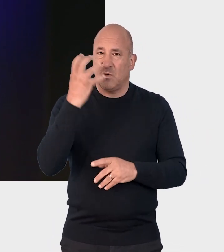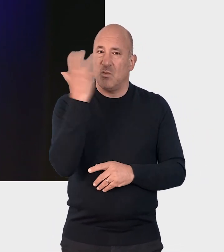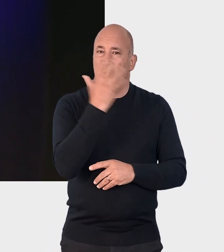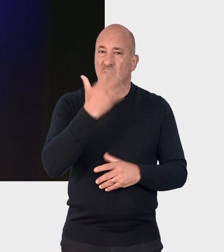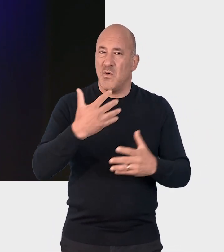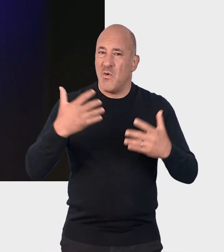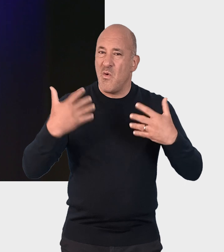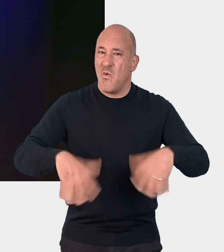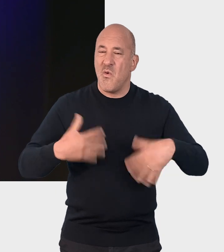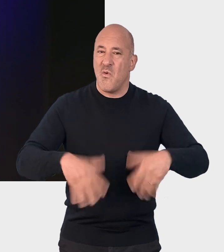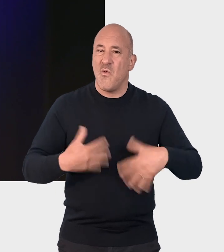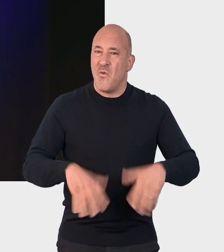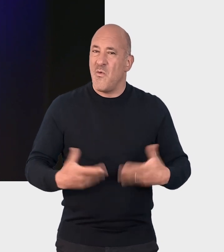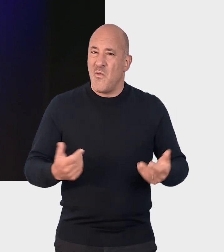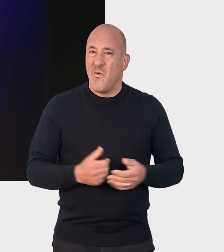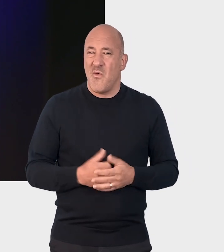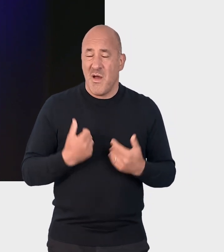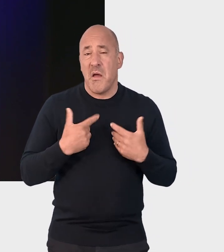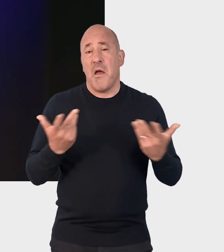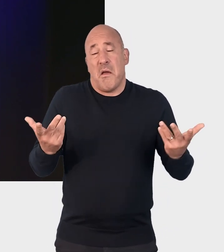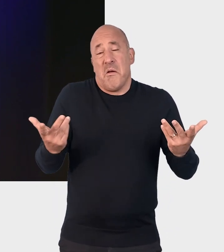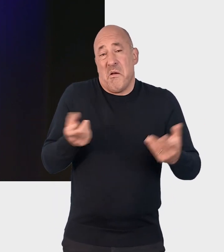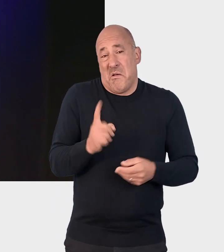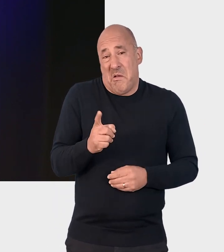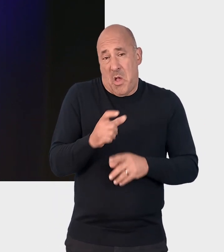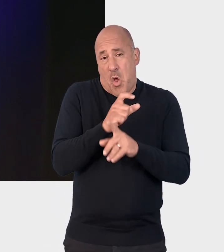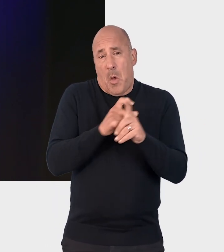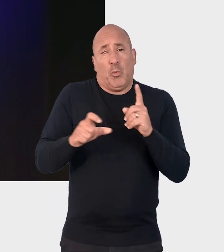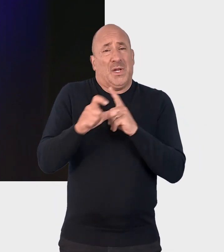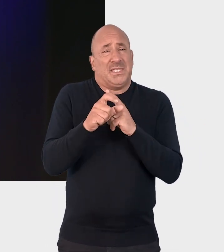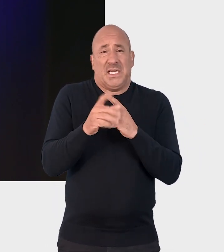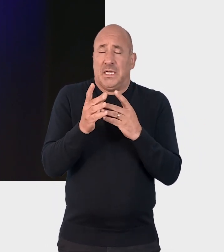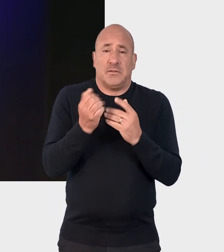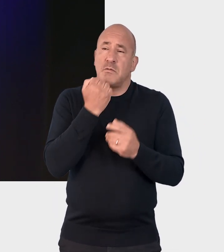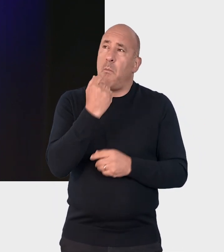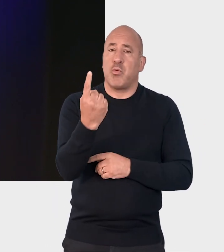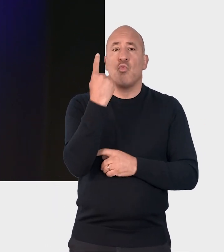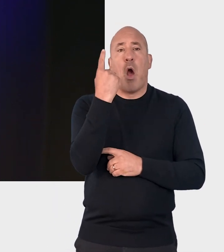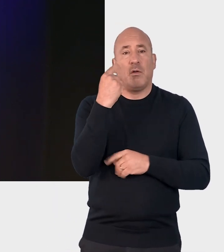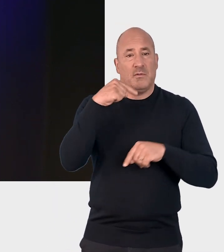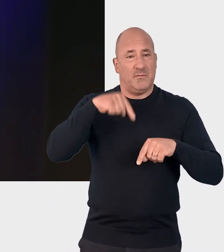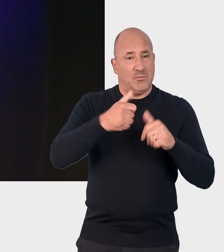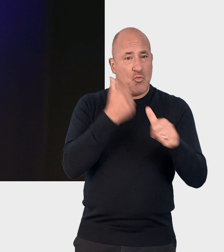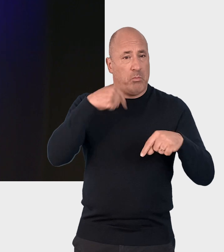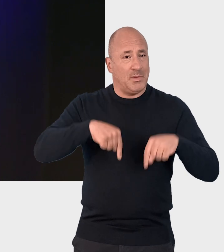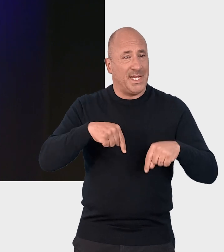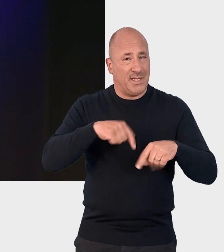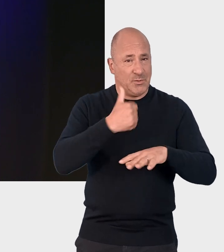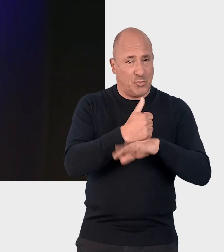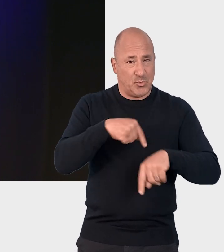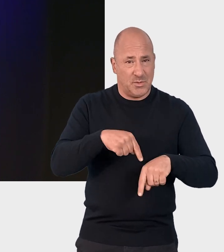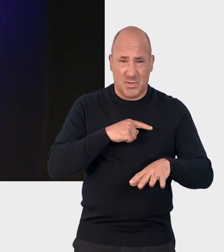million in social value. This is a phenomenal achievement. And it's not surprising